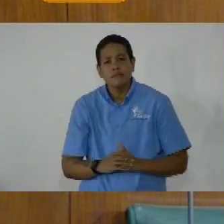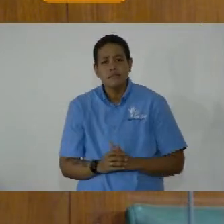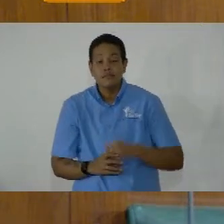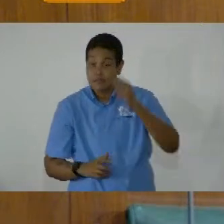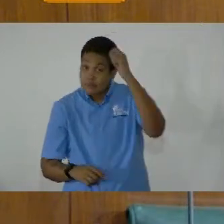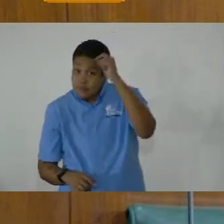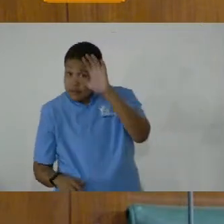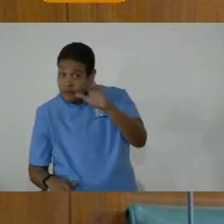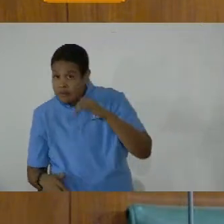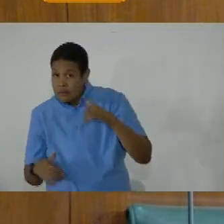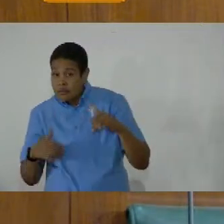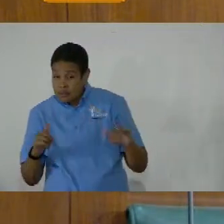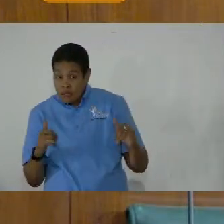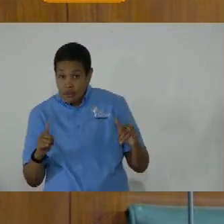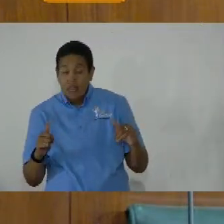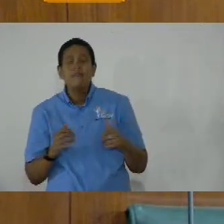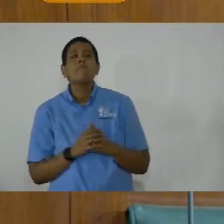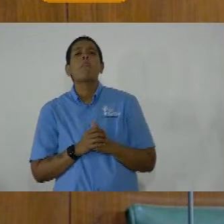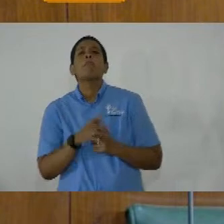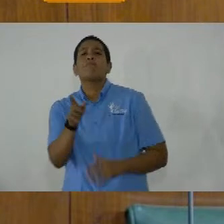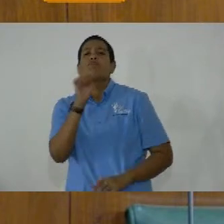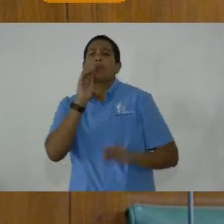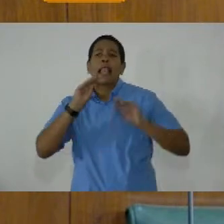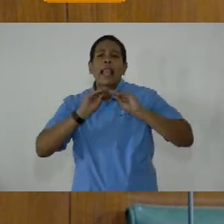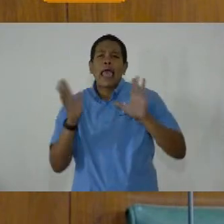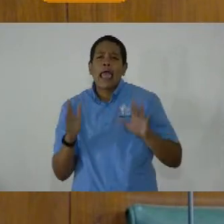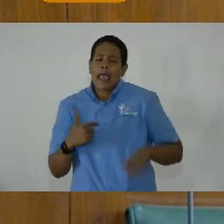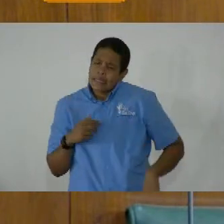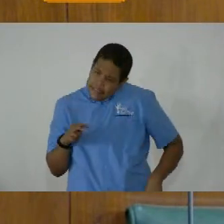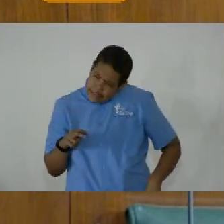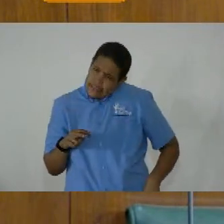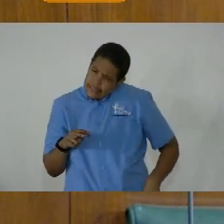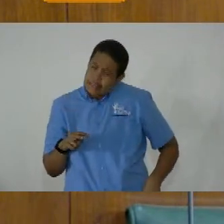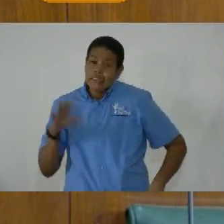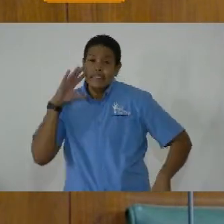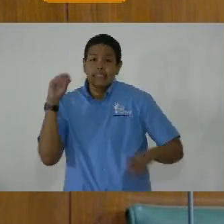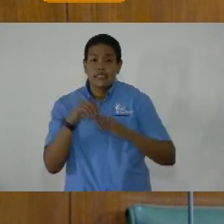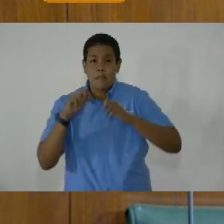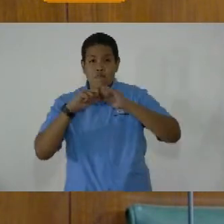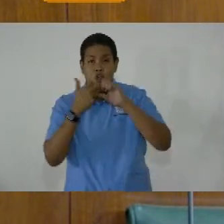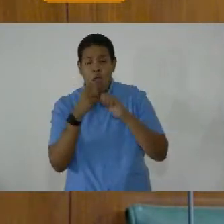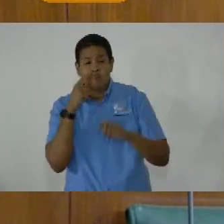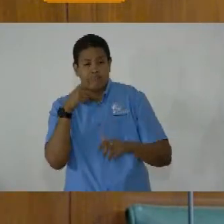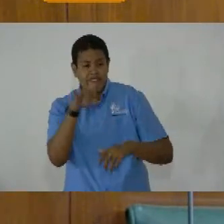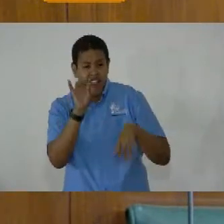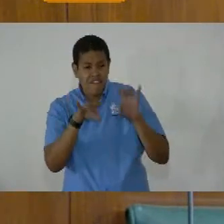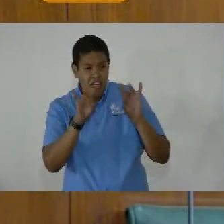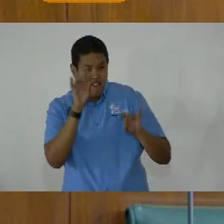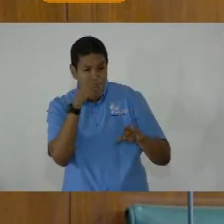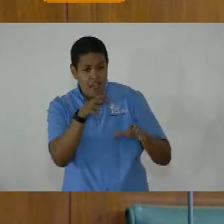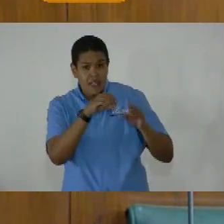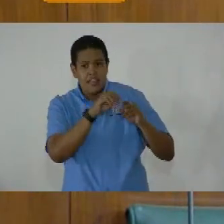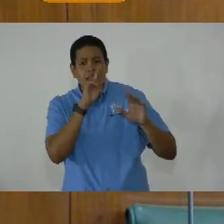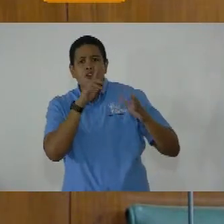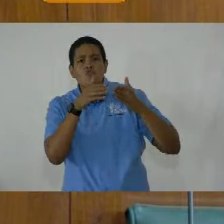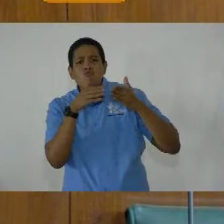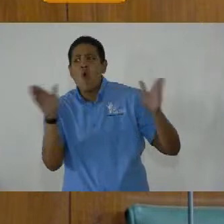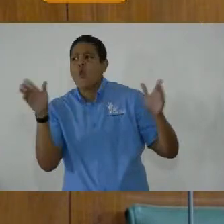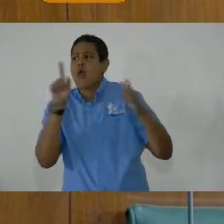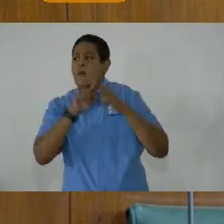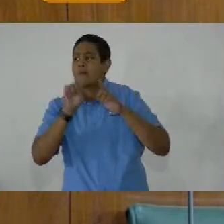Yet, Madam Speaker, it is clear that among the problems encountered in the rollout